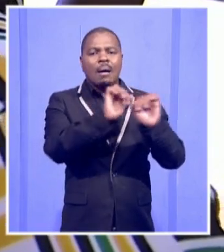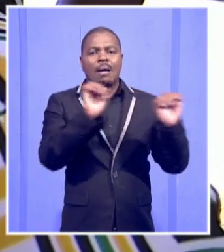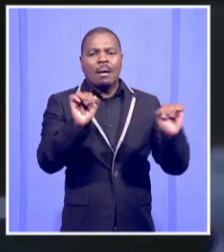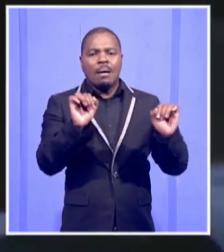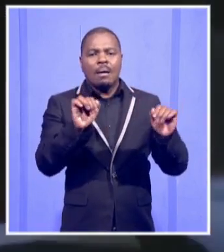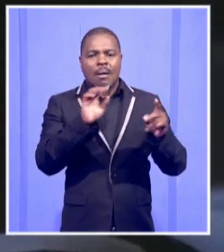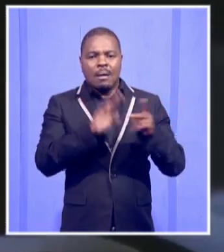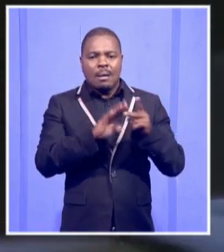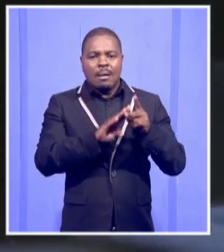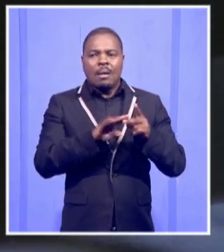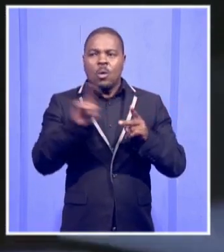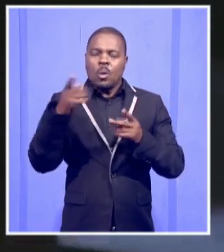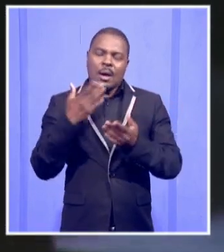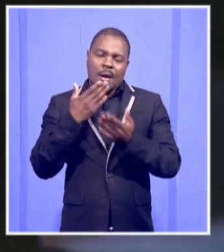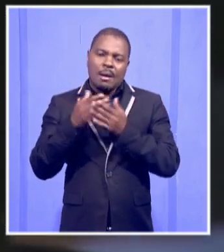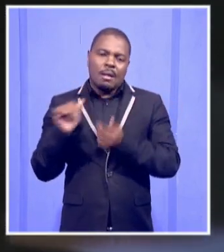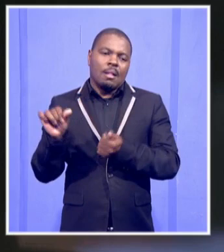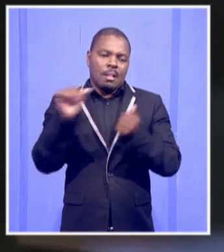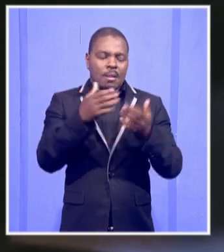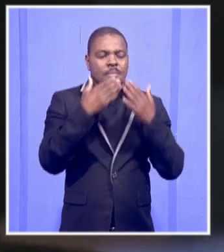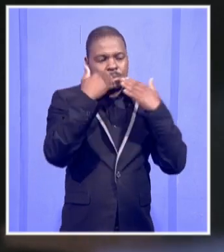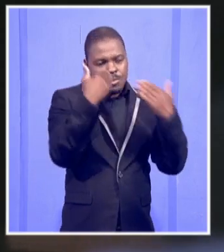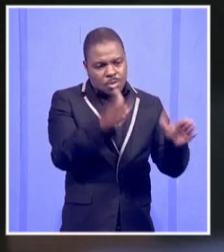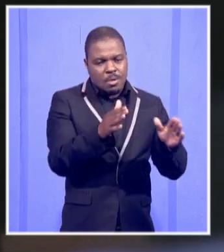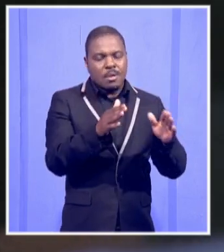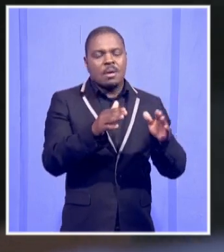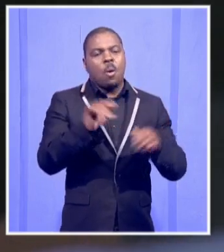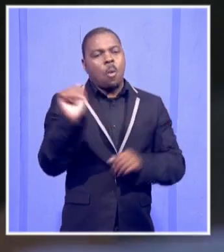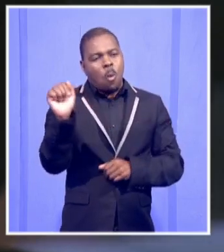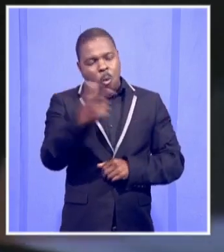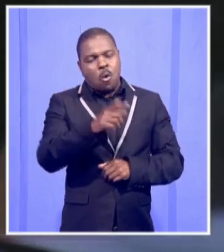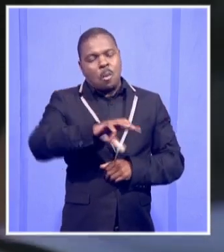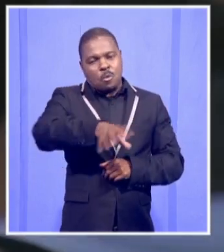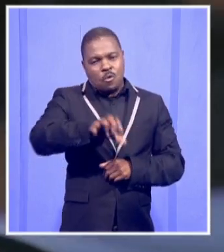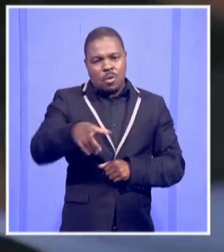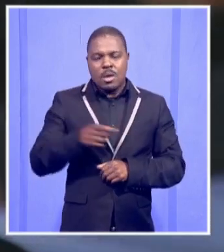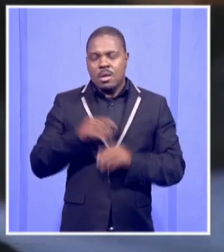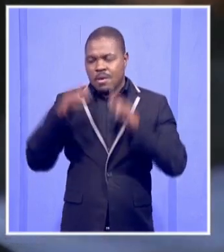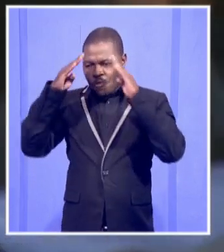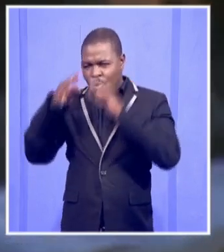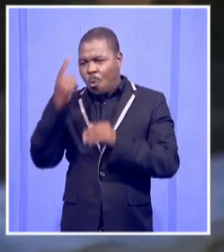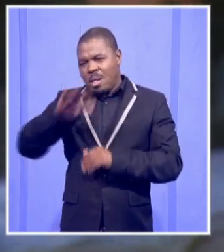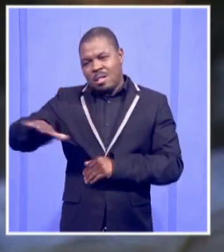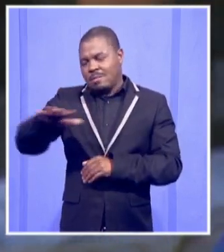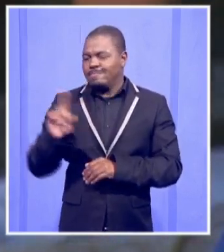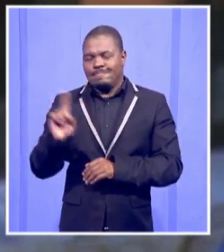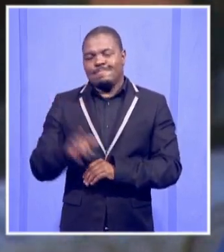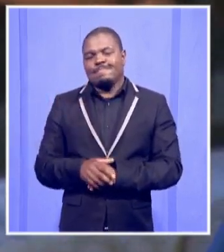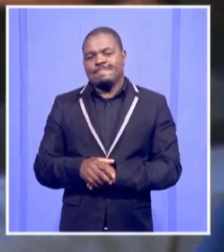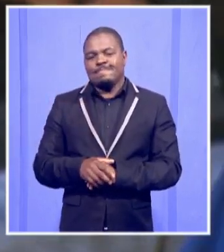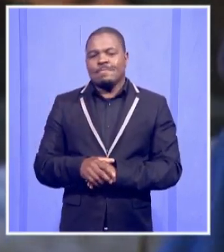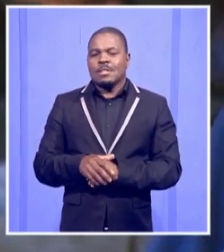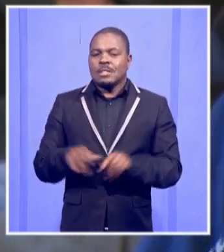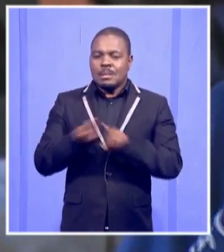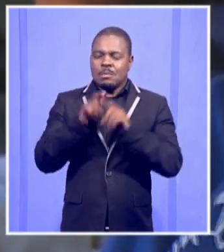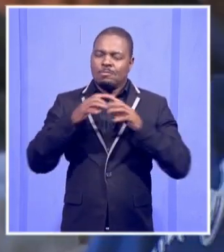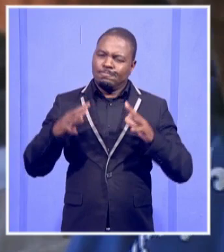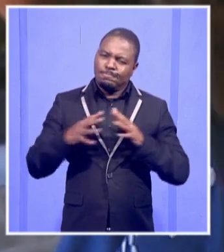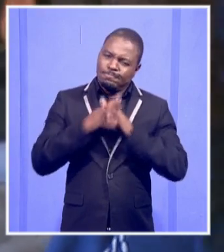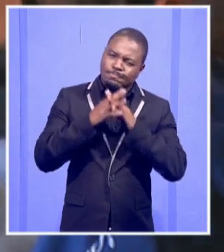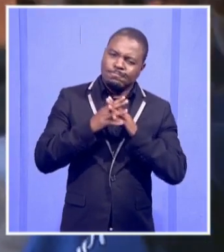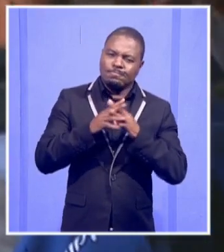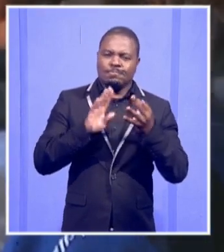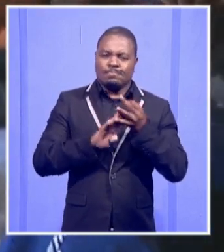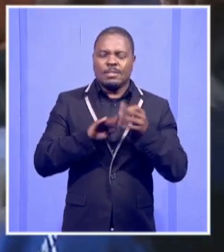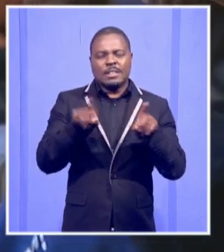atibuyise emphakathini abanike wonke lama province anganike lisayiti linye kubuyele kube nelibumbano kubuyele ANC